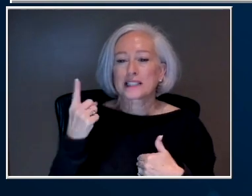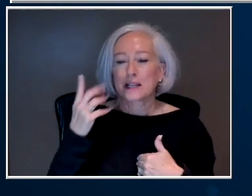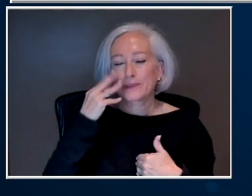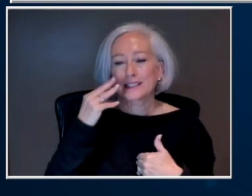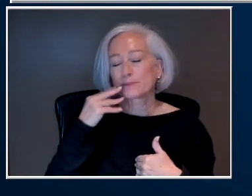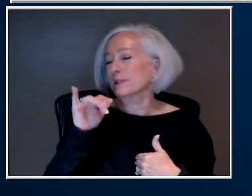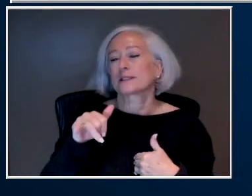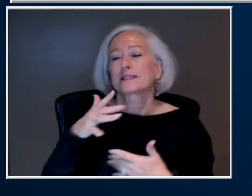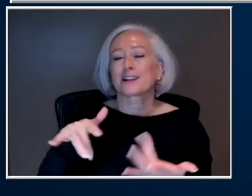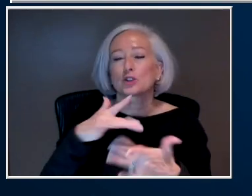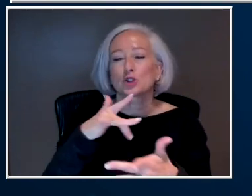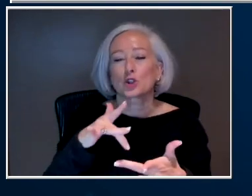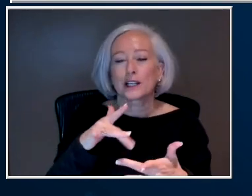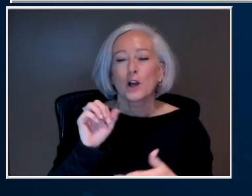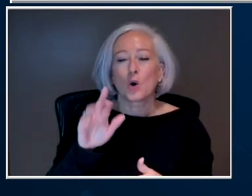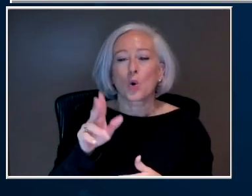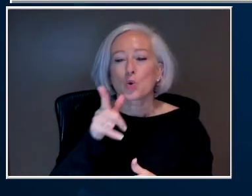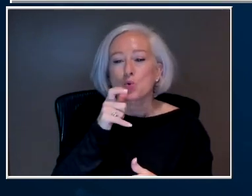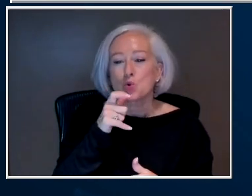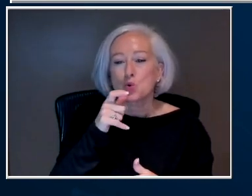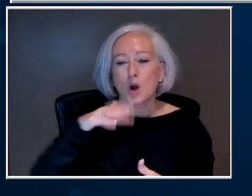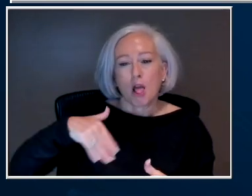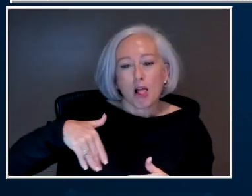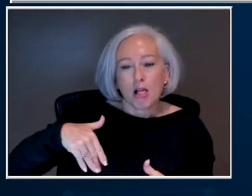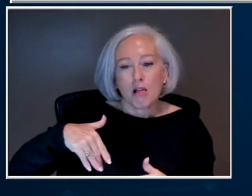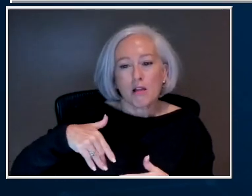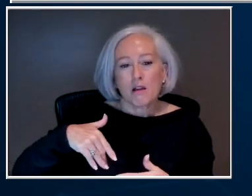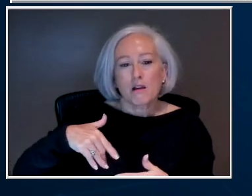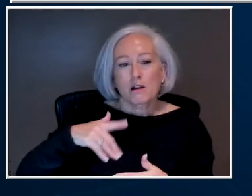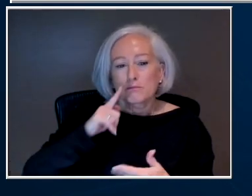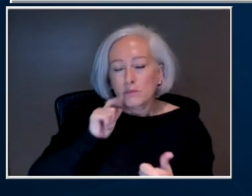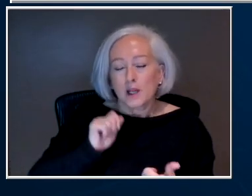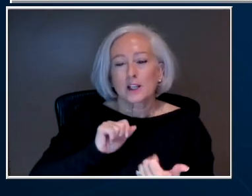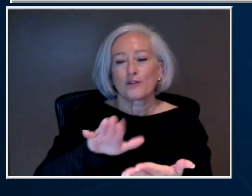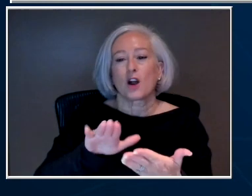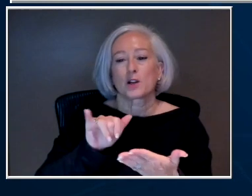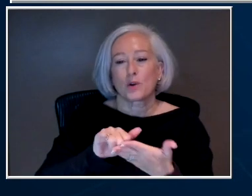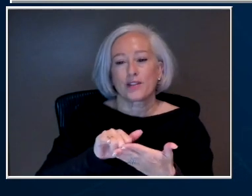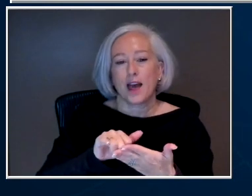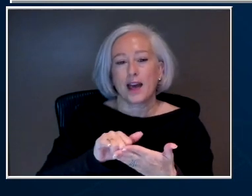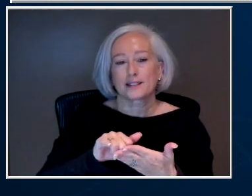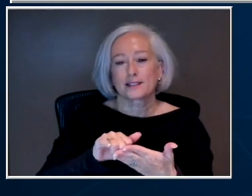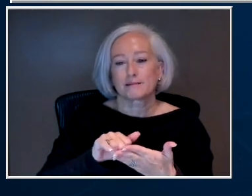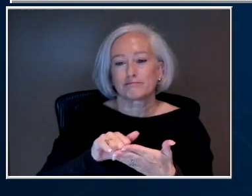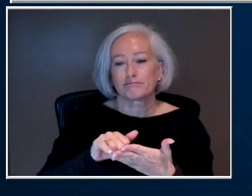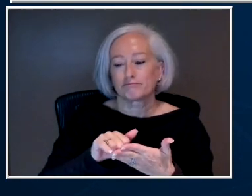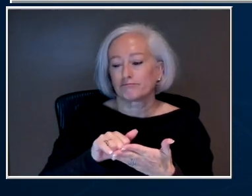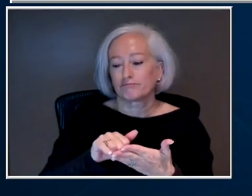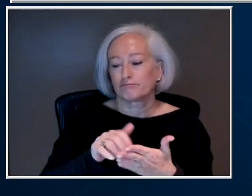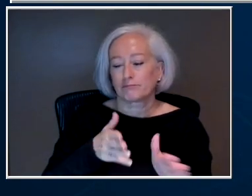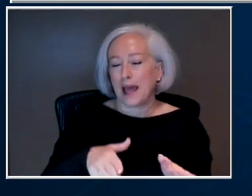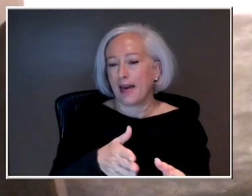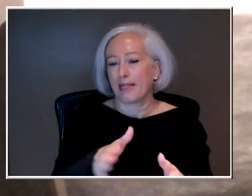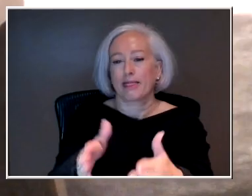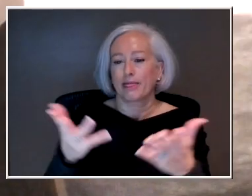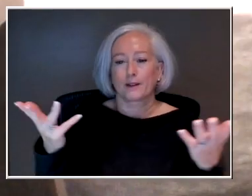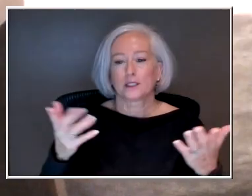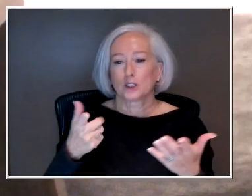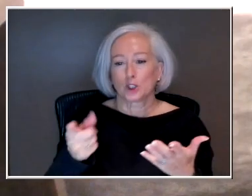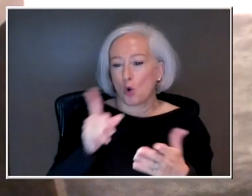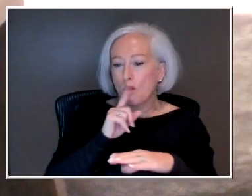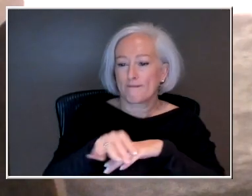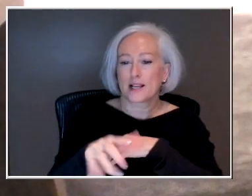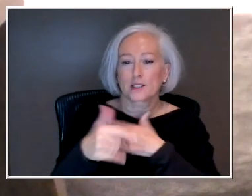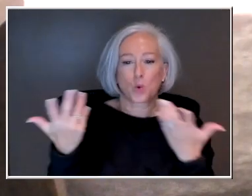journey, or who maybe has not yet been confronted with this particular path? What kind of advice would you have for them?